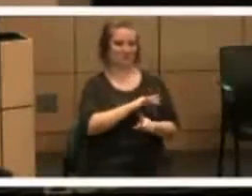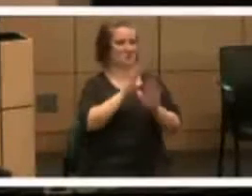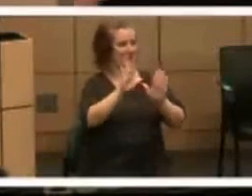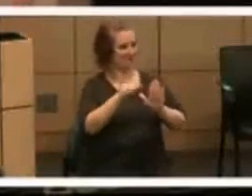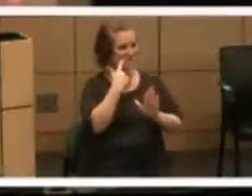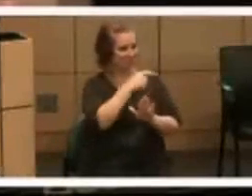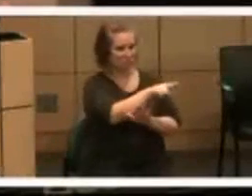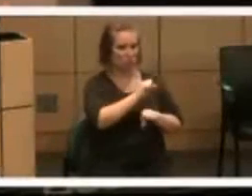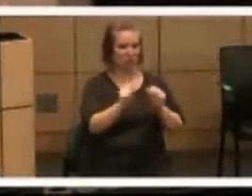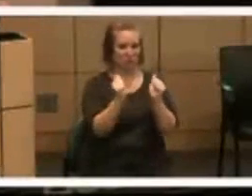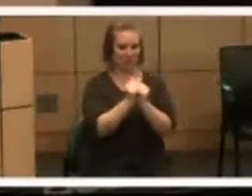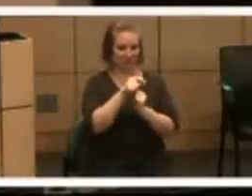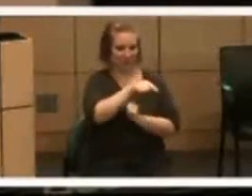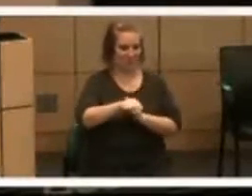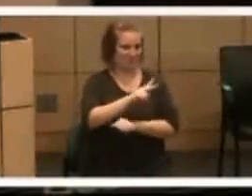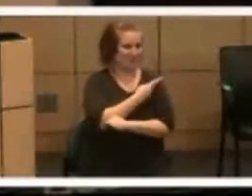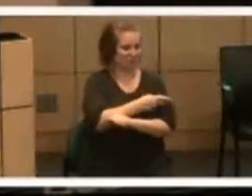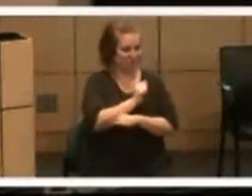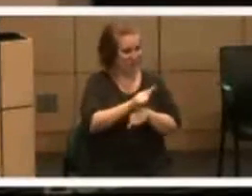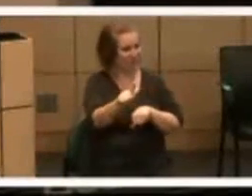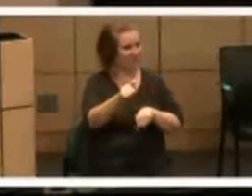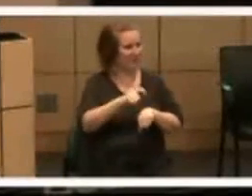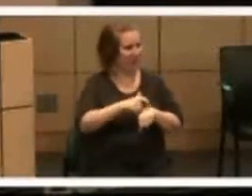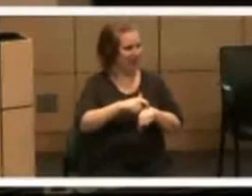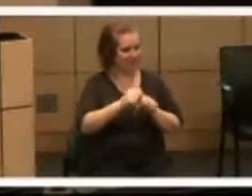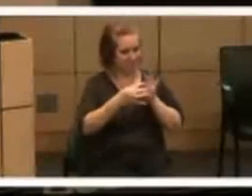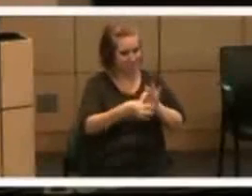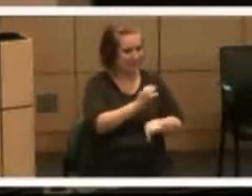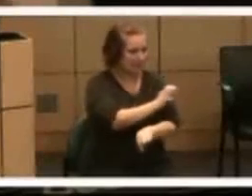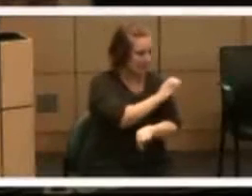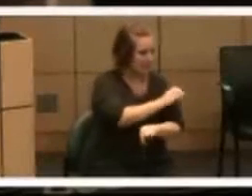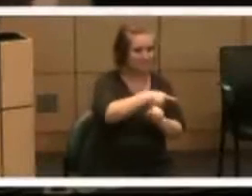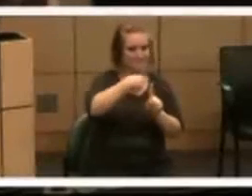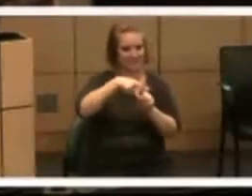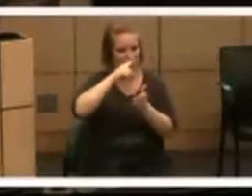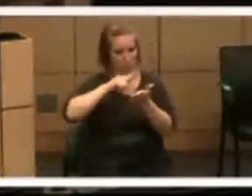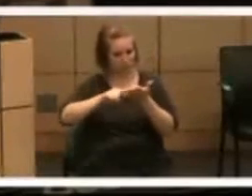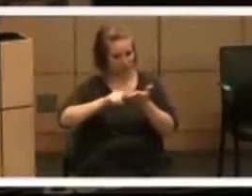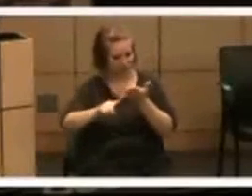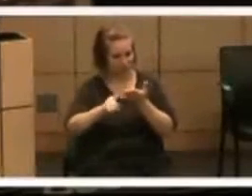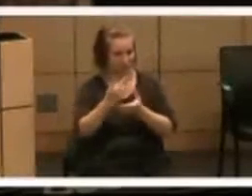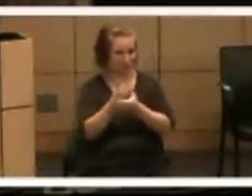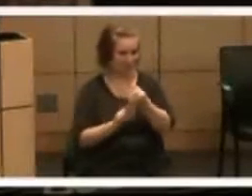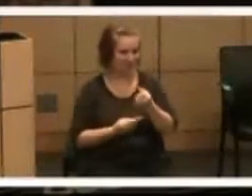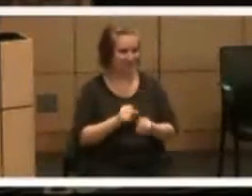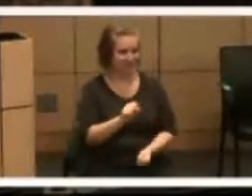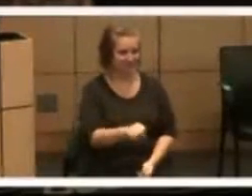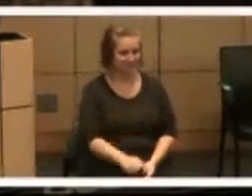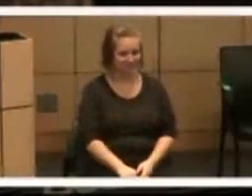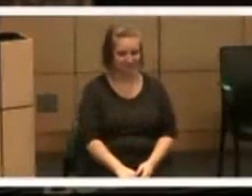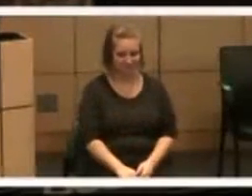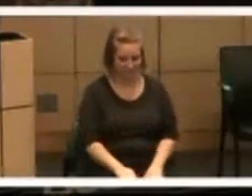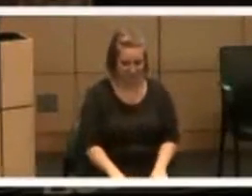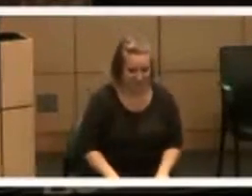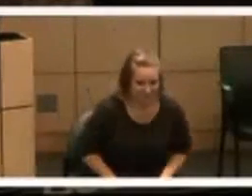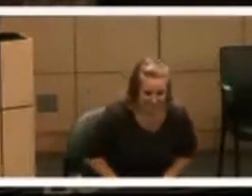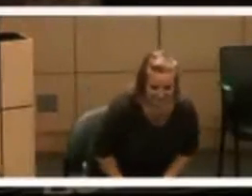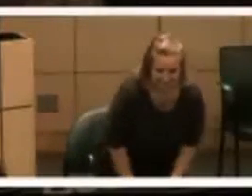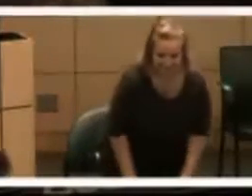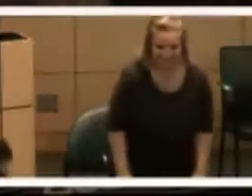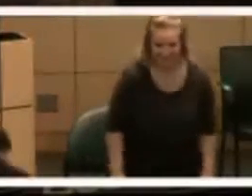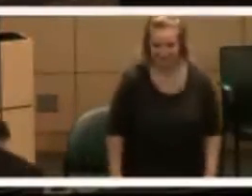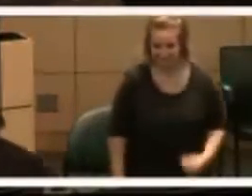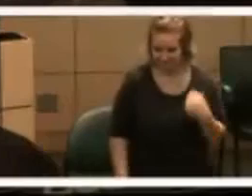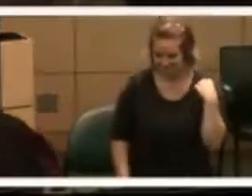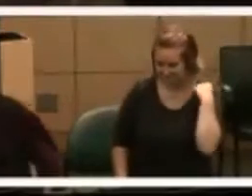with these patients all the time, both clinically and in a research environment. Yeah. I'm not sure if it was